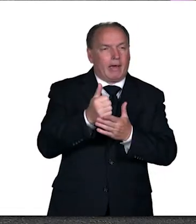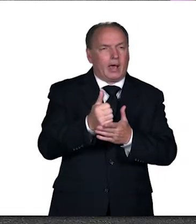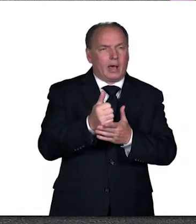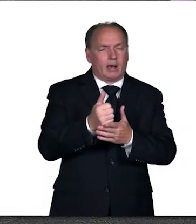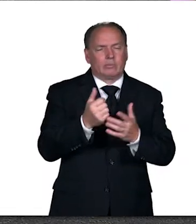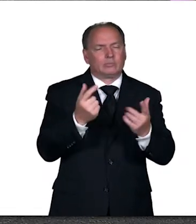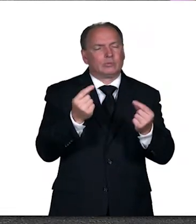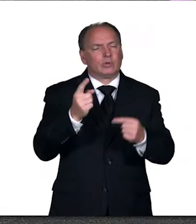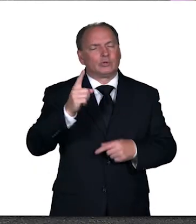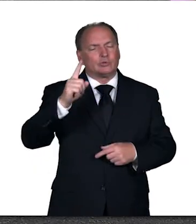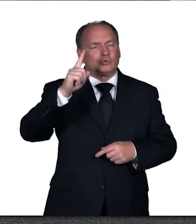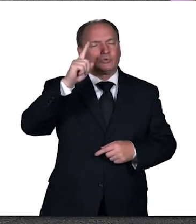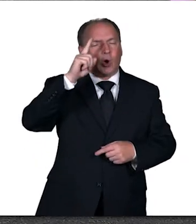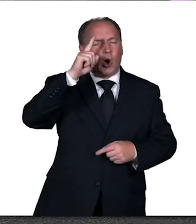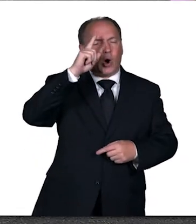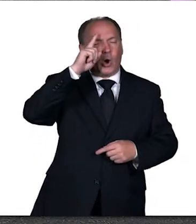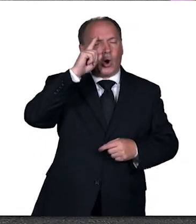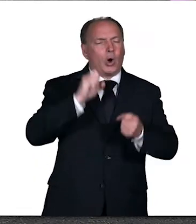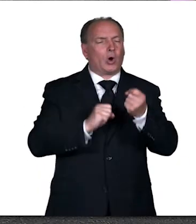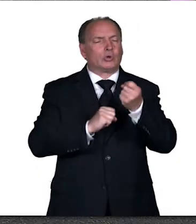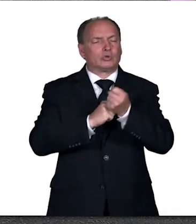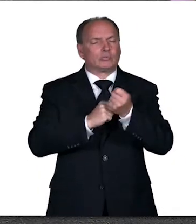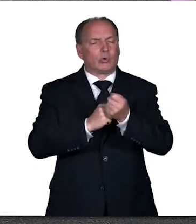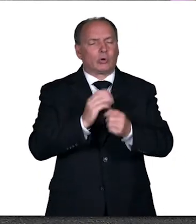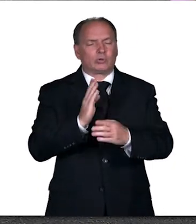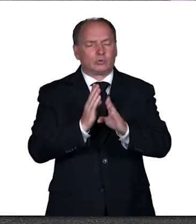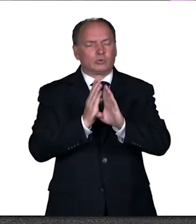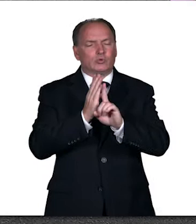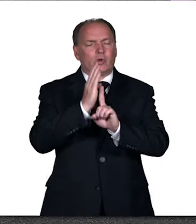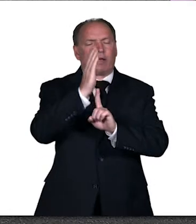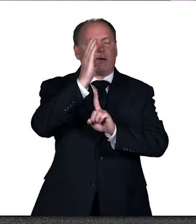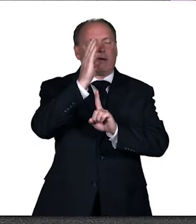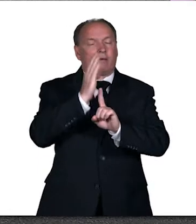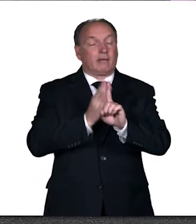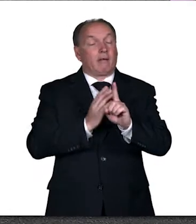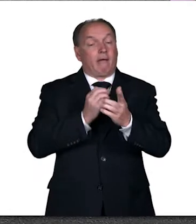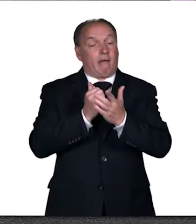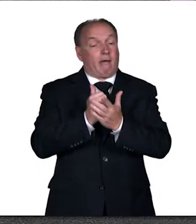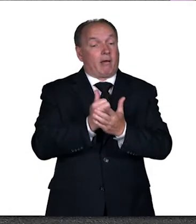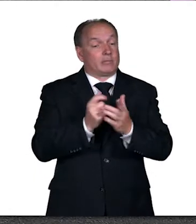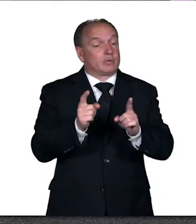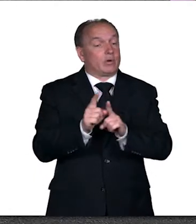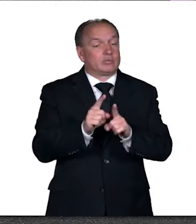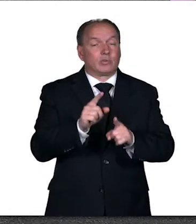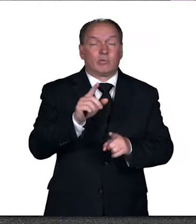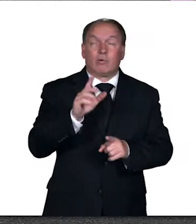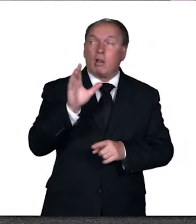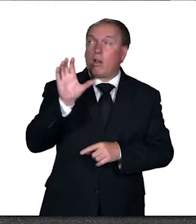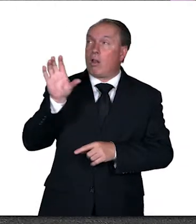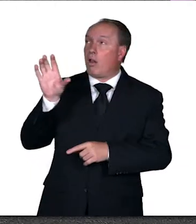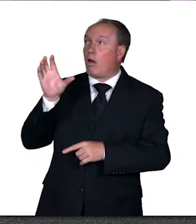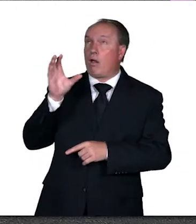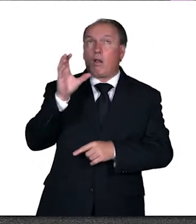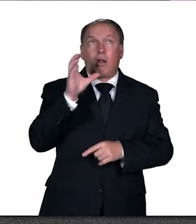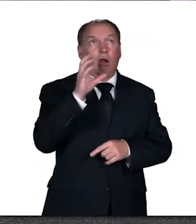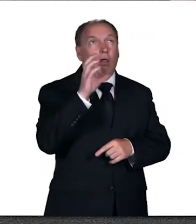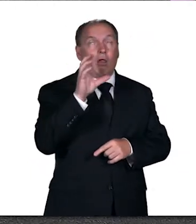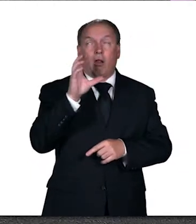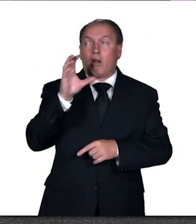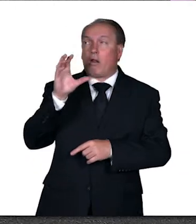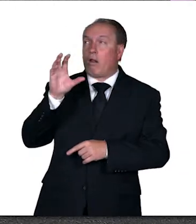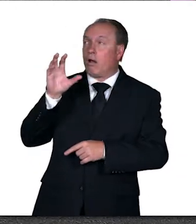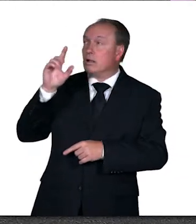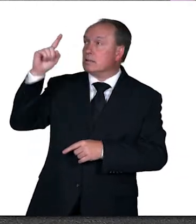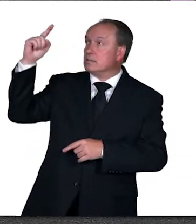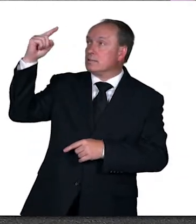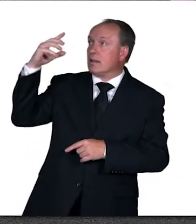stay nice and tall, and it supports it. It also helps it to find some sunlight. So sometimes the